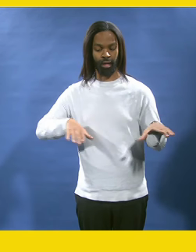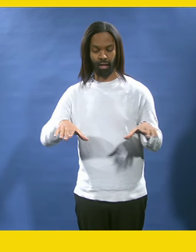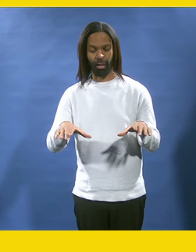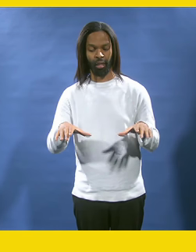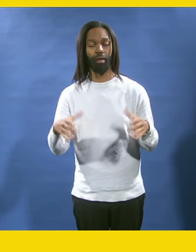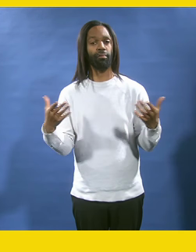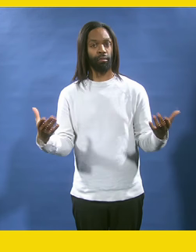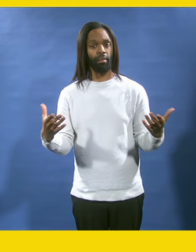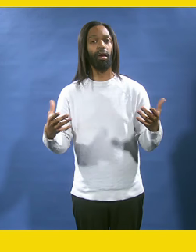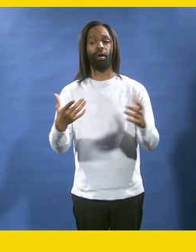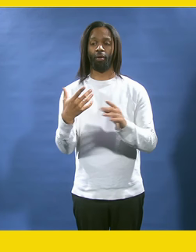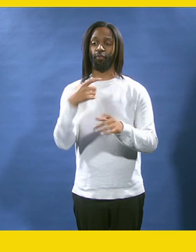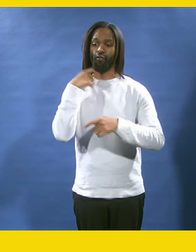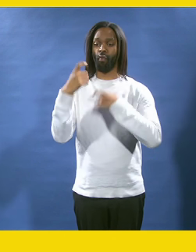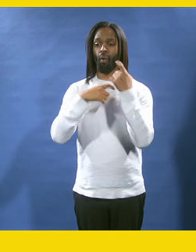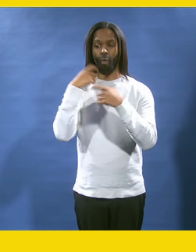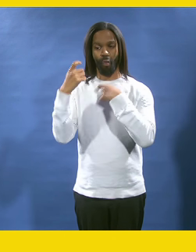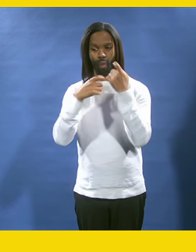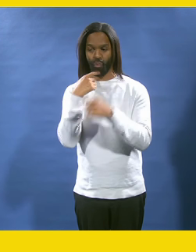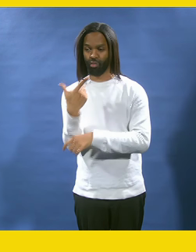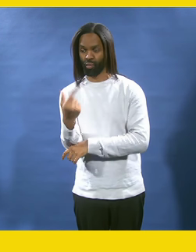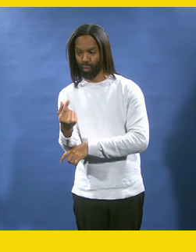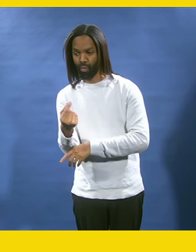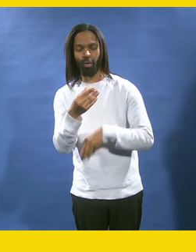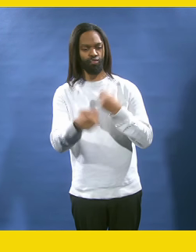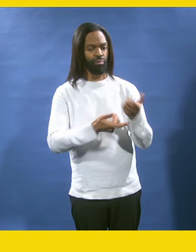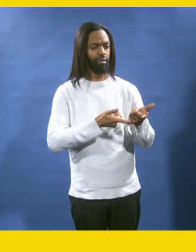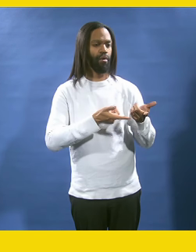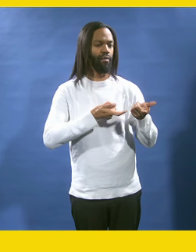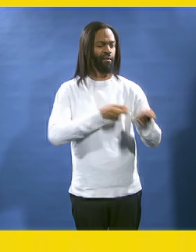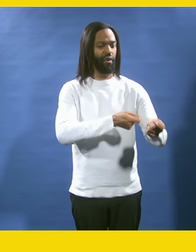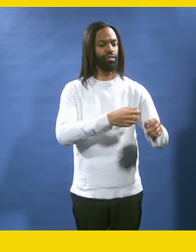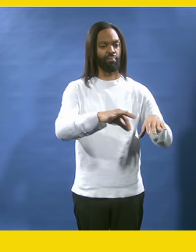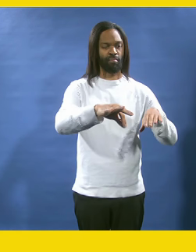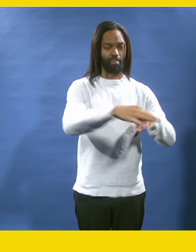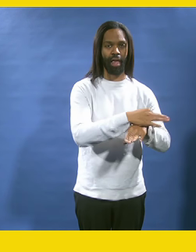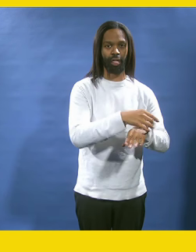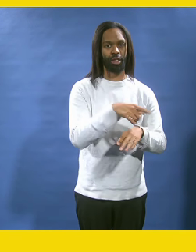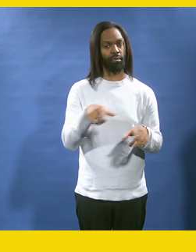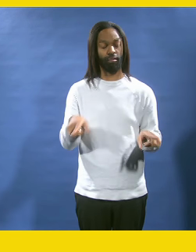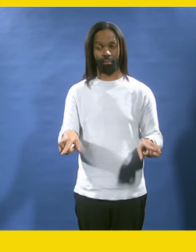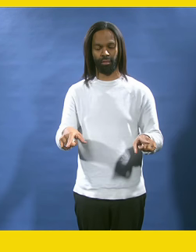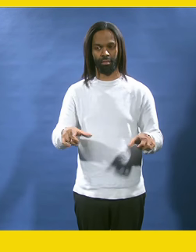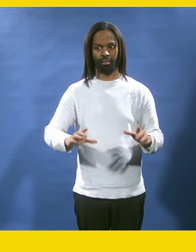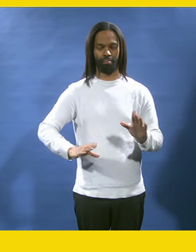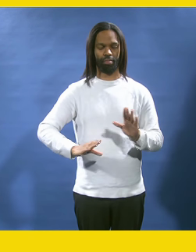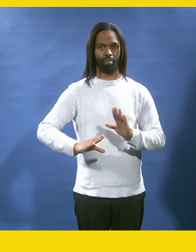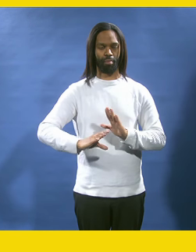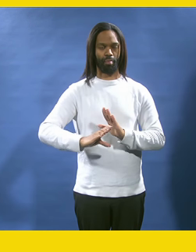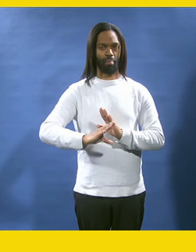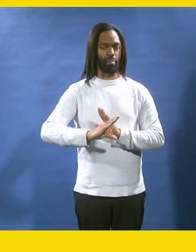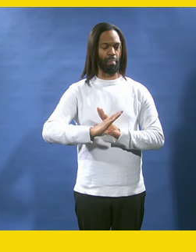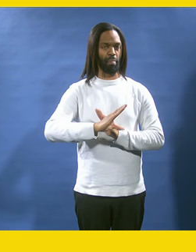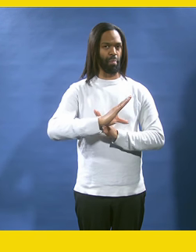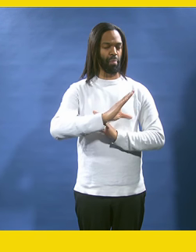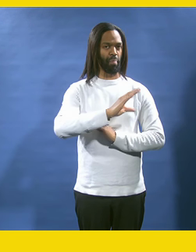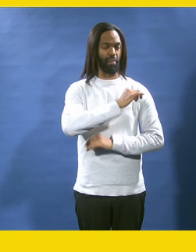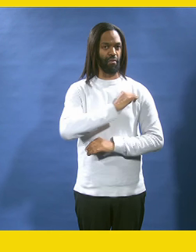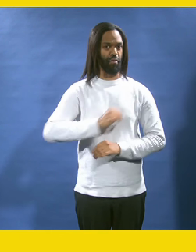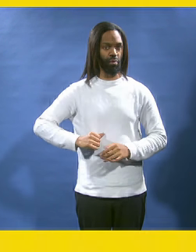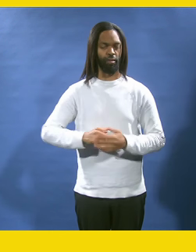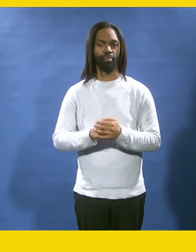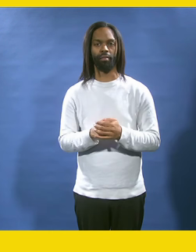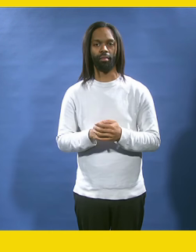rampant. Polygamy has also become widespread under the Taliban's extreme interpretation